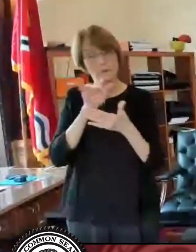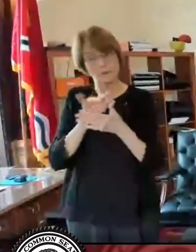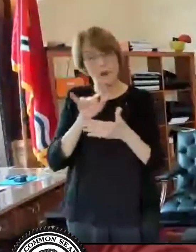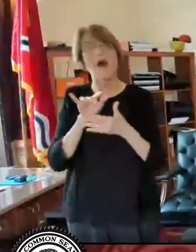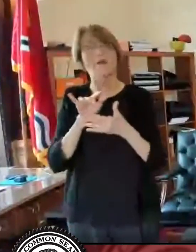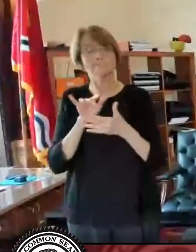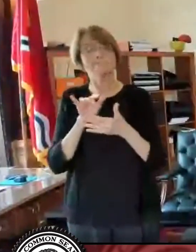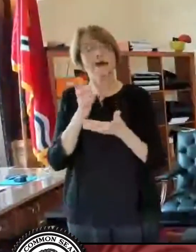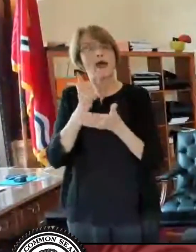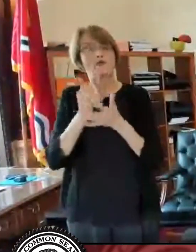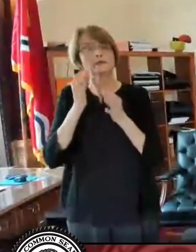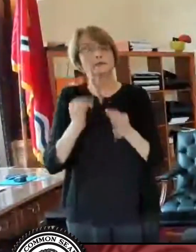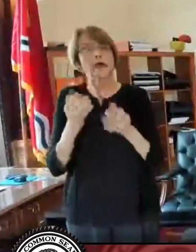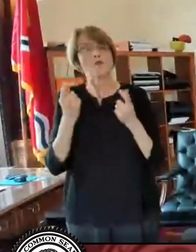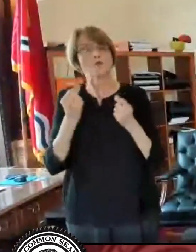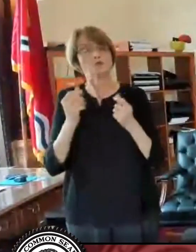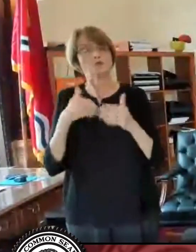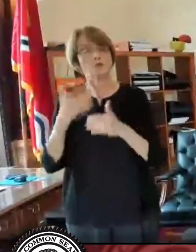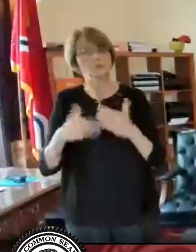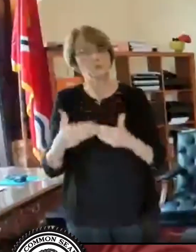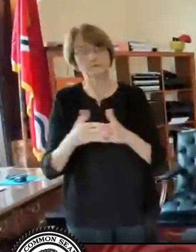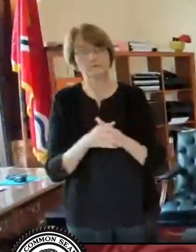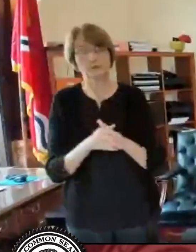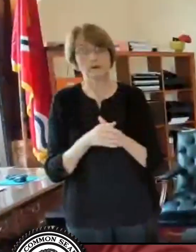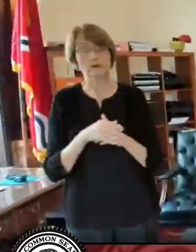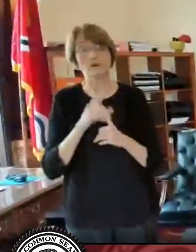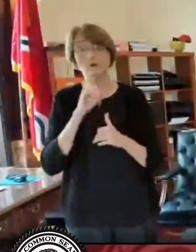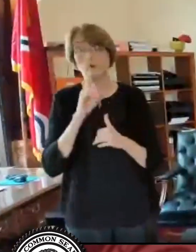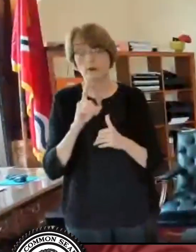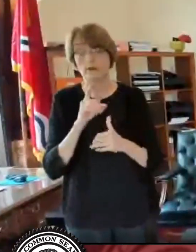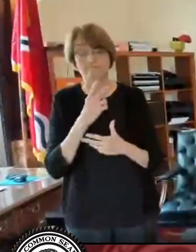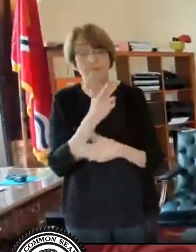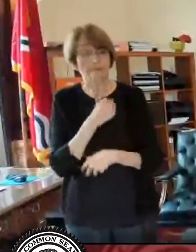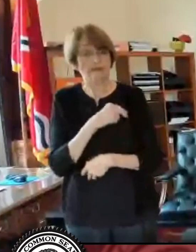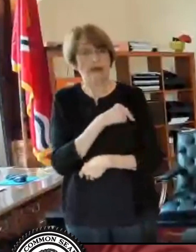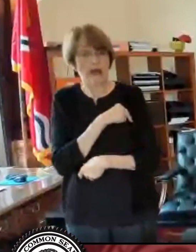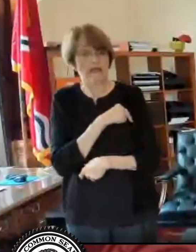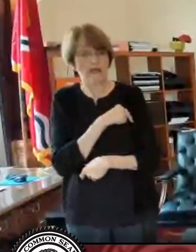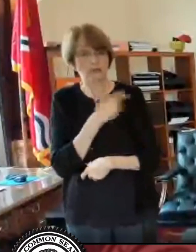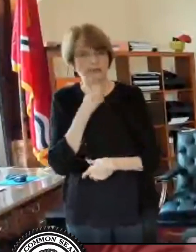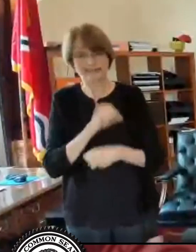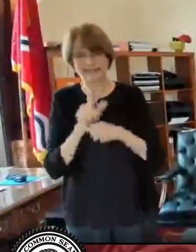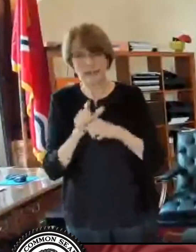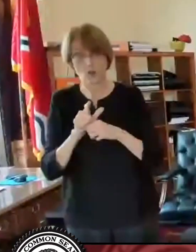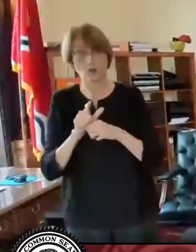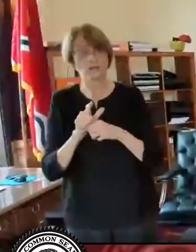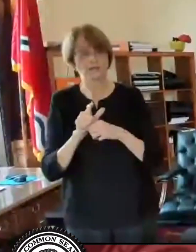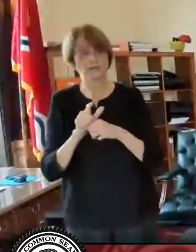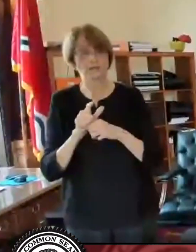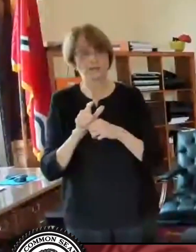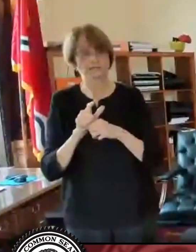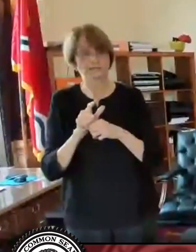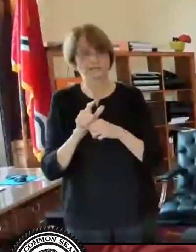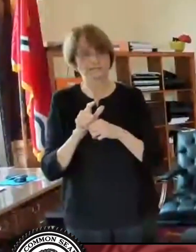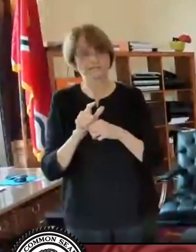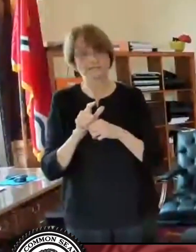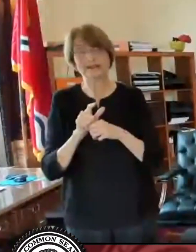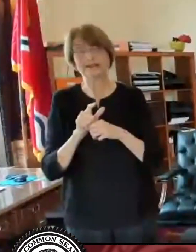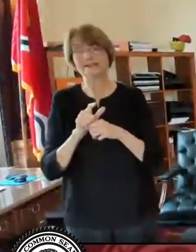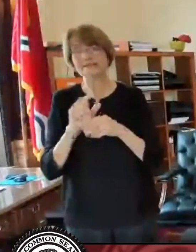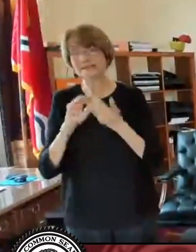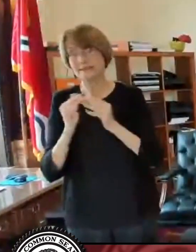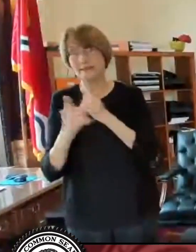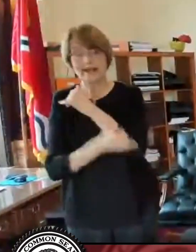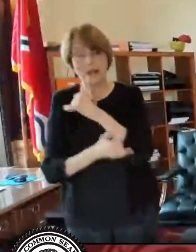course, have people from across not just the St. Louis region or the St. Louis metropolitan area, but rural areas as well. And as we